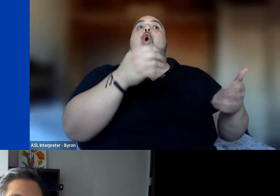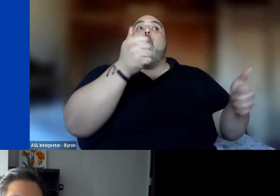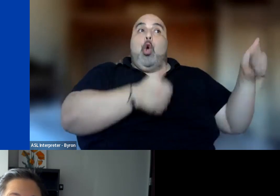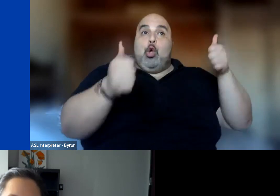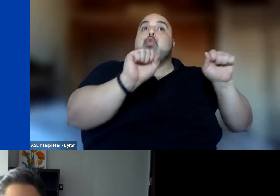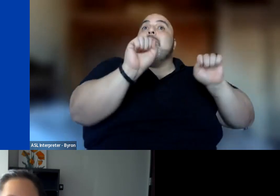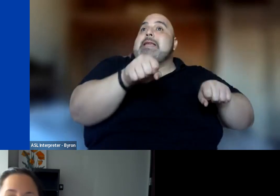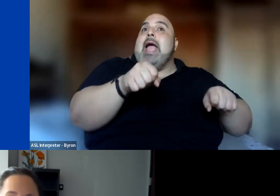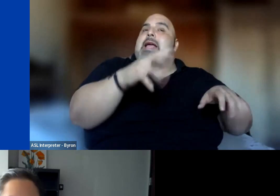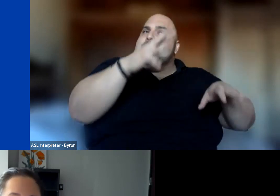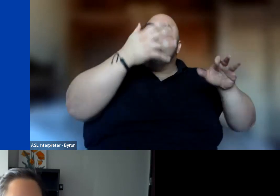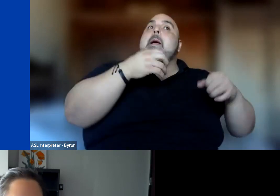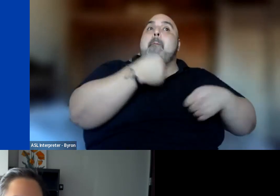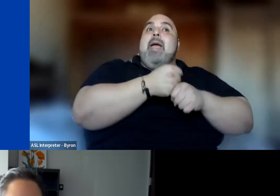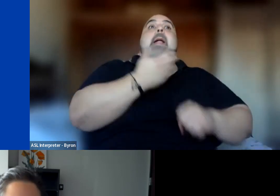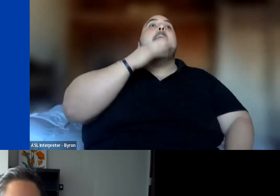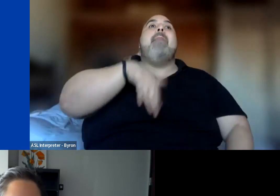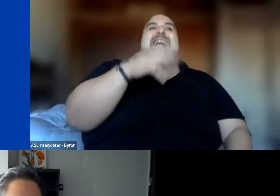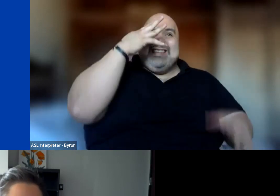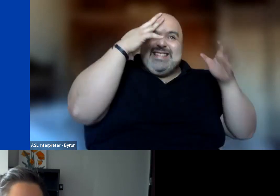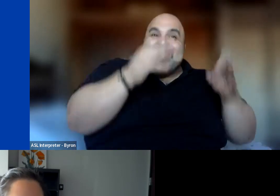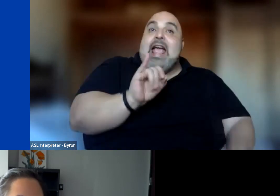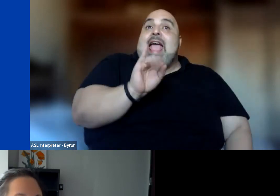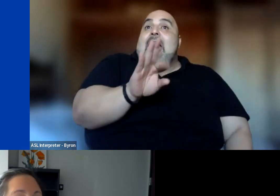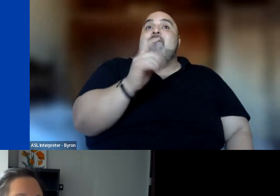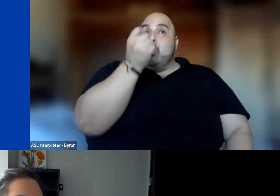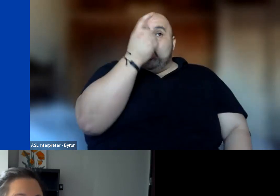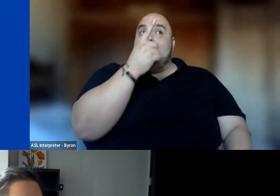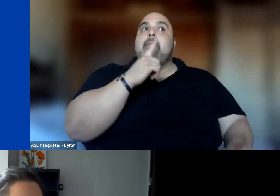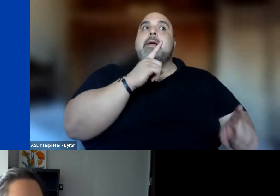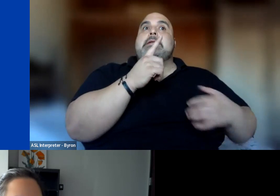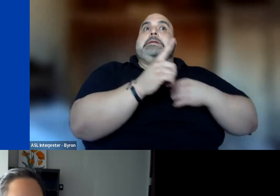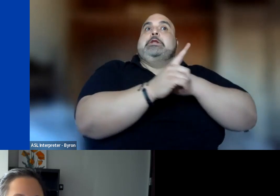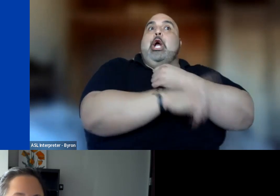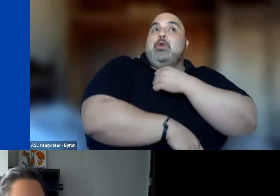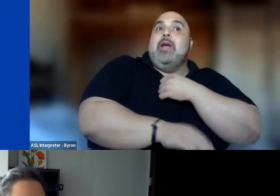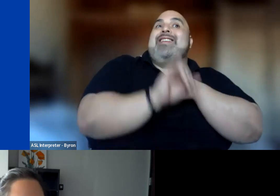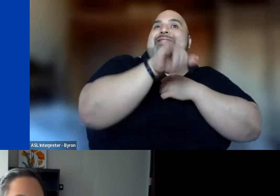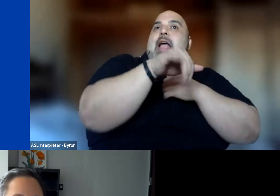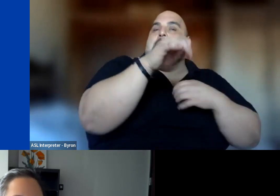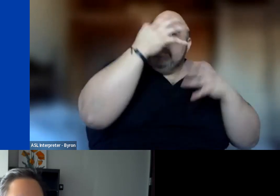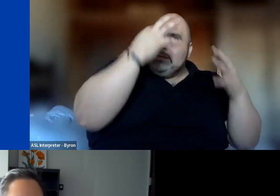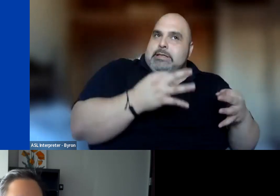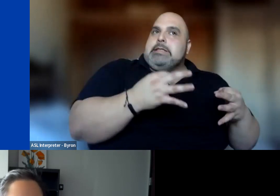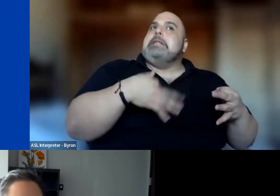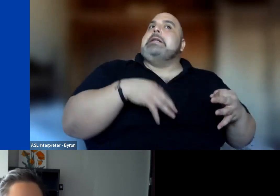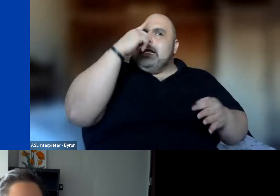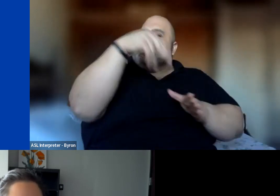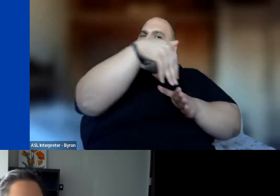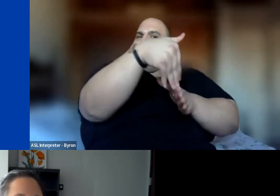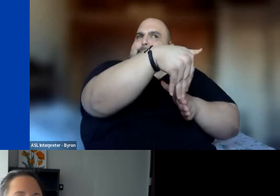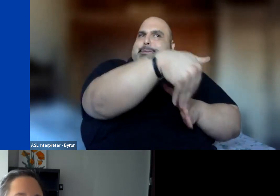make bad decisions as long as we understand the implication of those decisions. So it's a really slippery slope. And I'm just worried